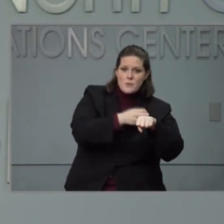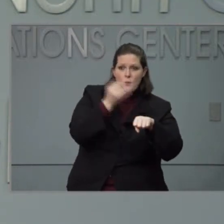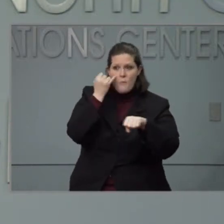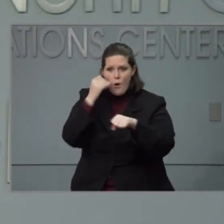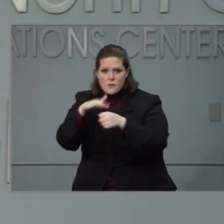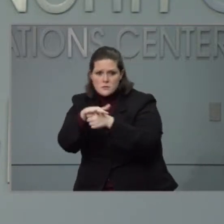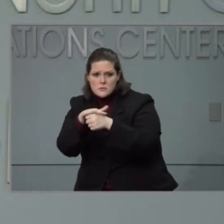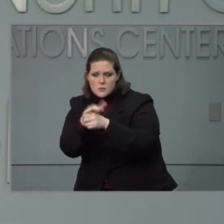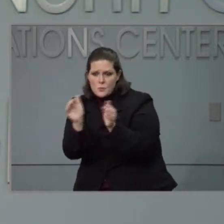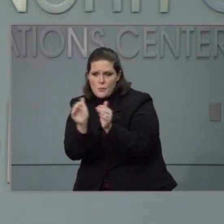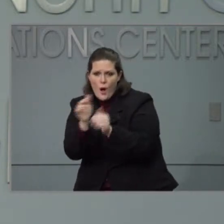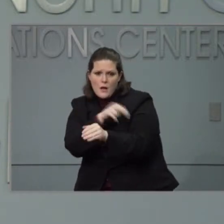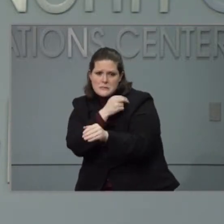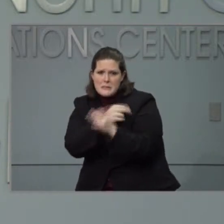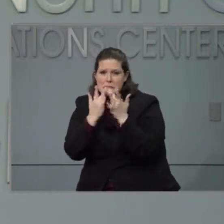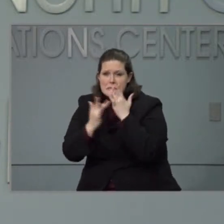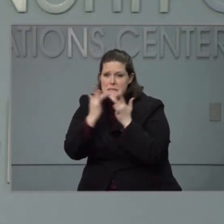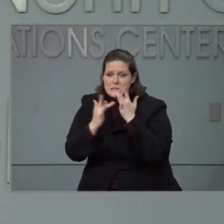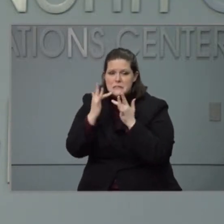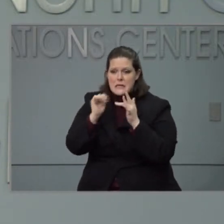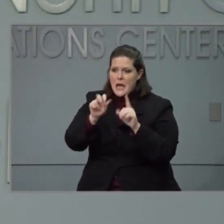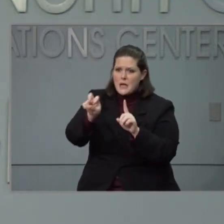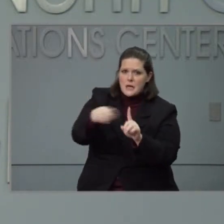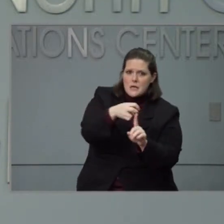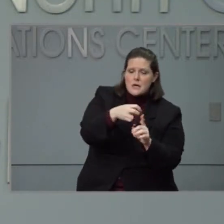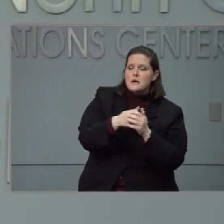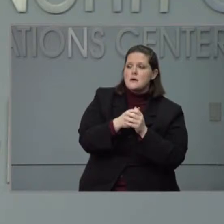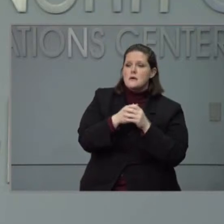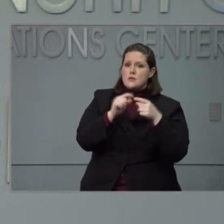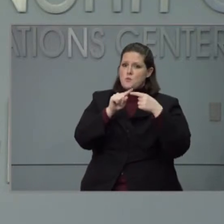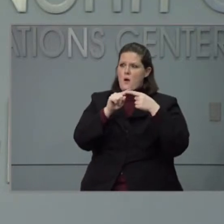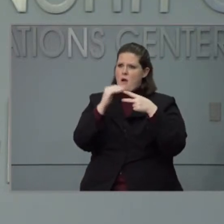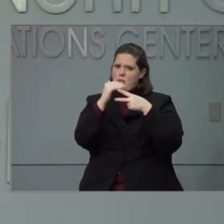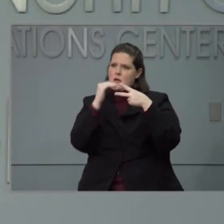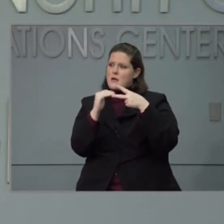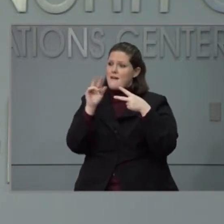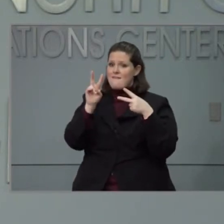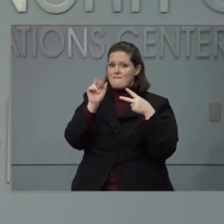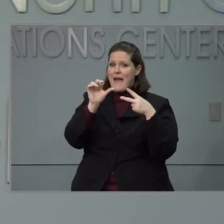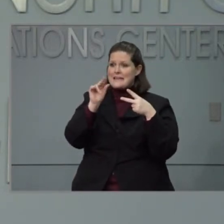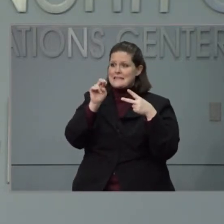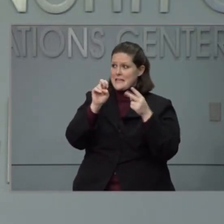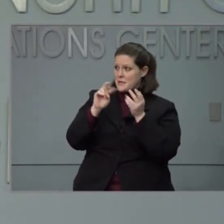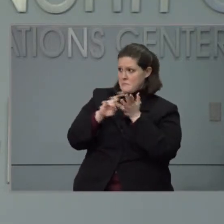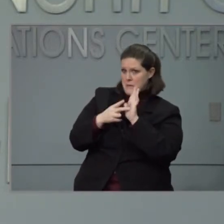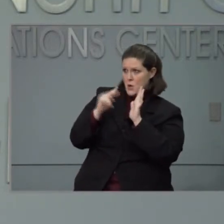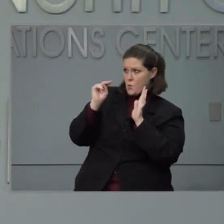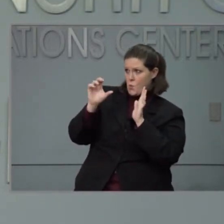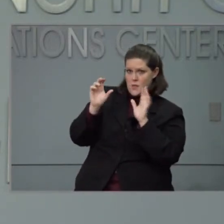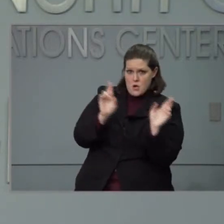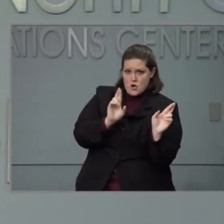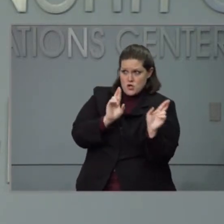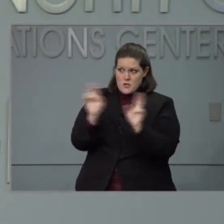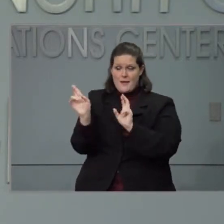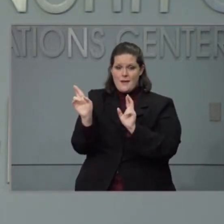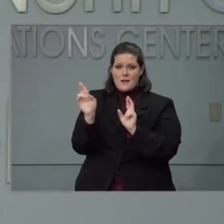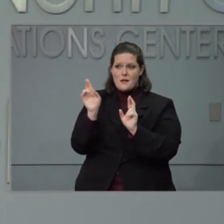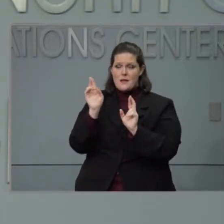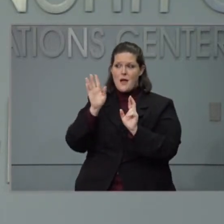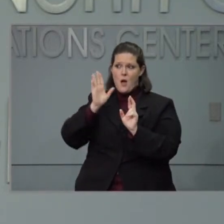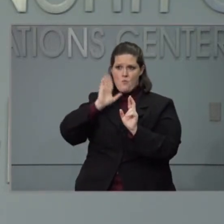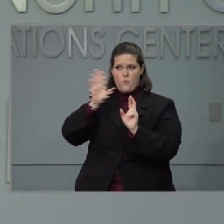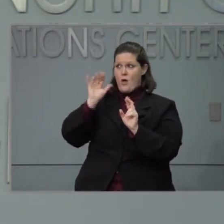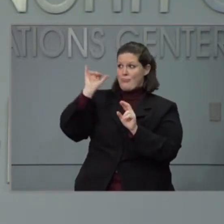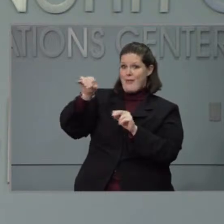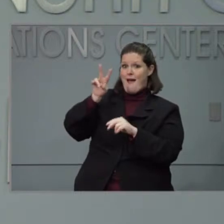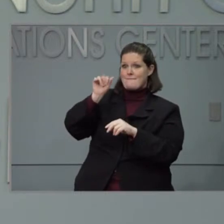accommodate, and with the vaccination rollout, is the state ready, and would they be targeted at these counties that are in